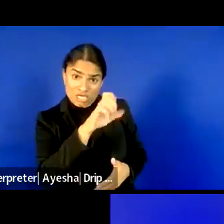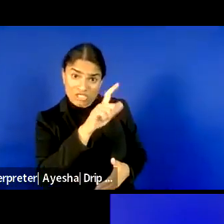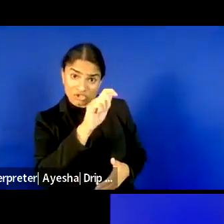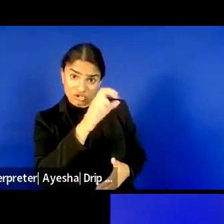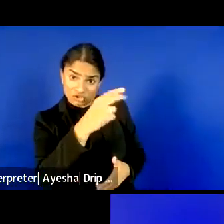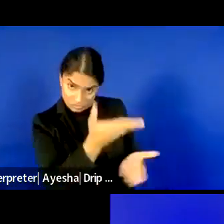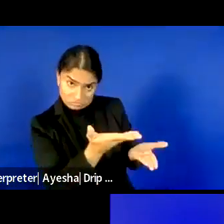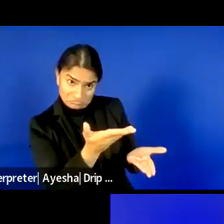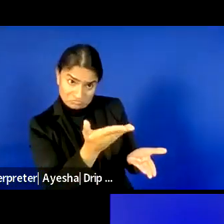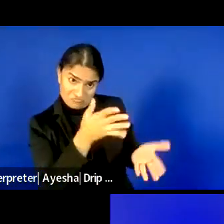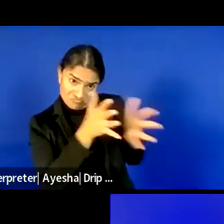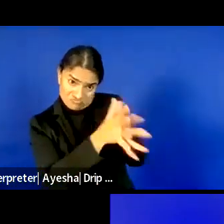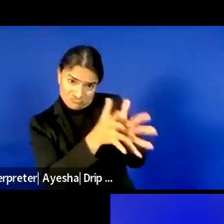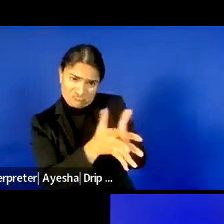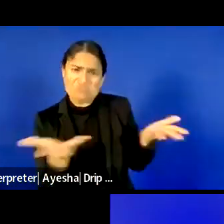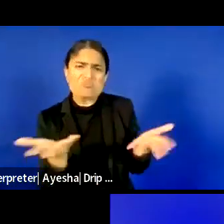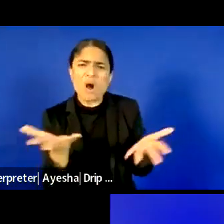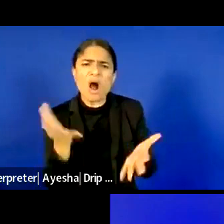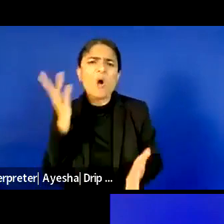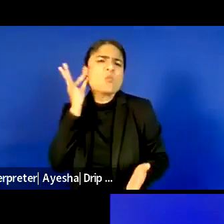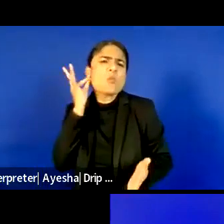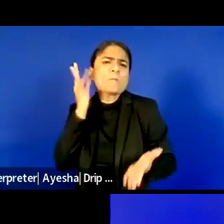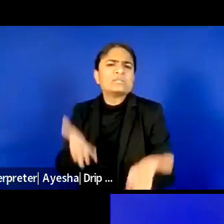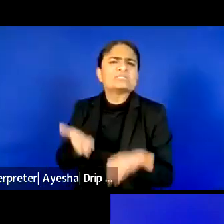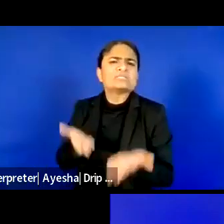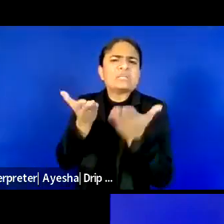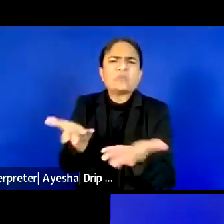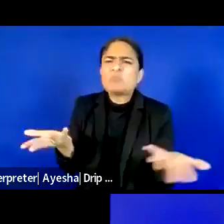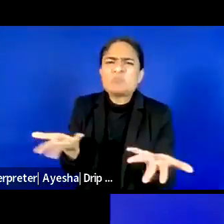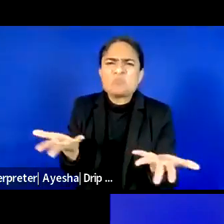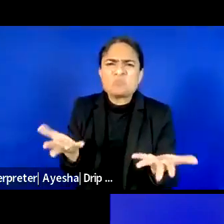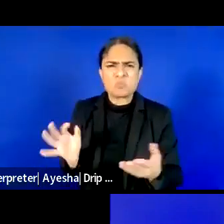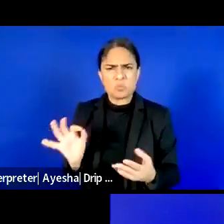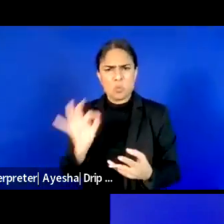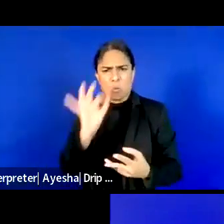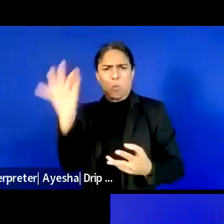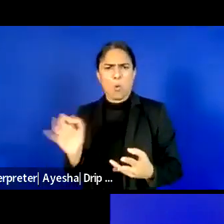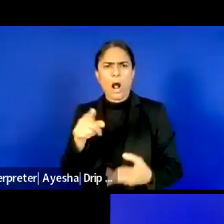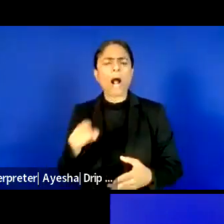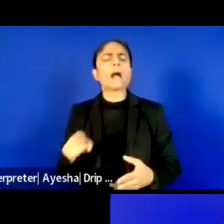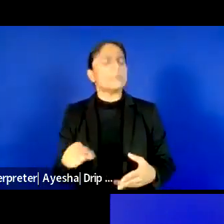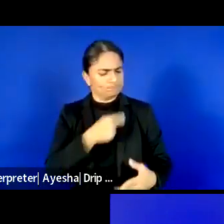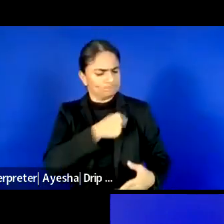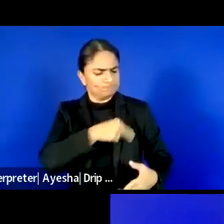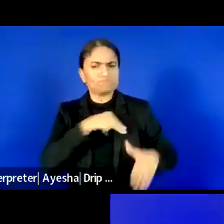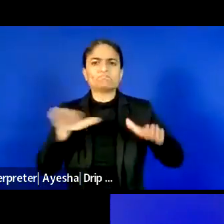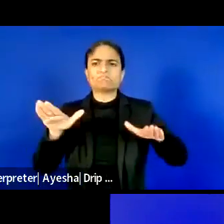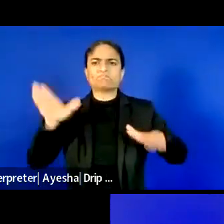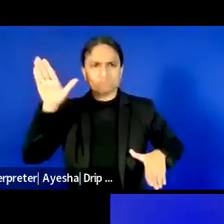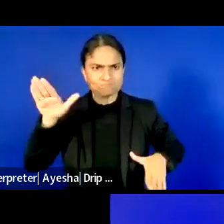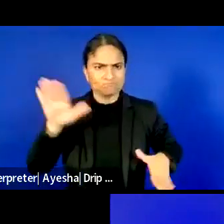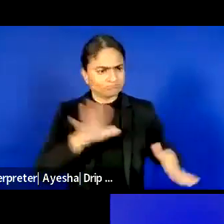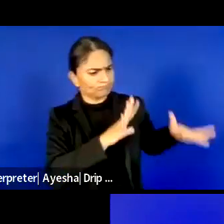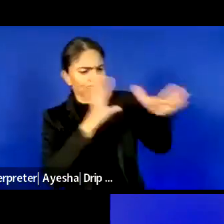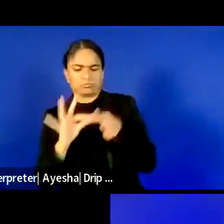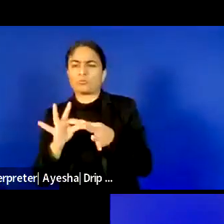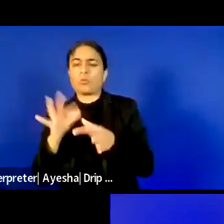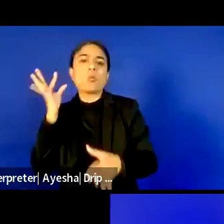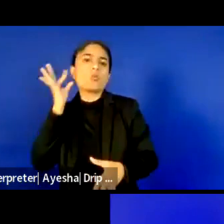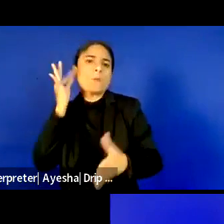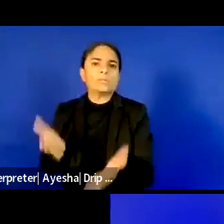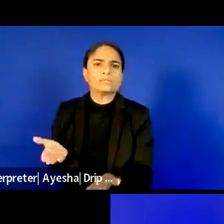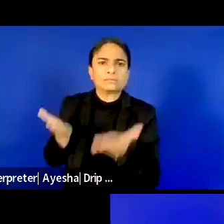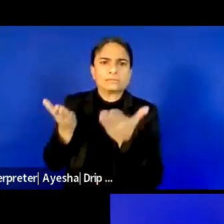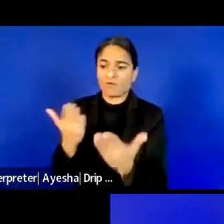committed to making the Women Deliver conference a more inclusive one and why you decided to sign on to